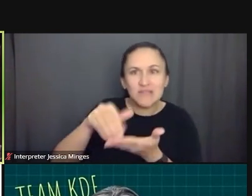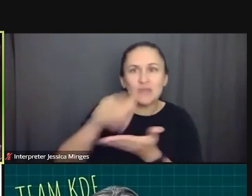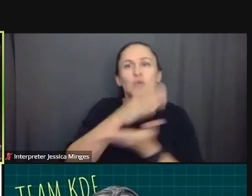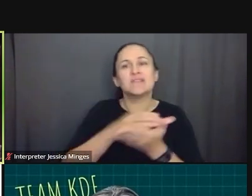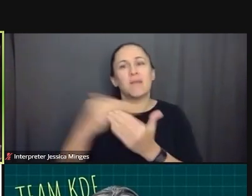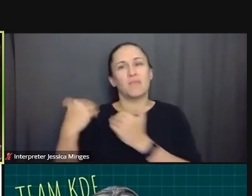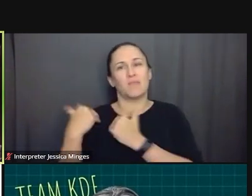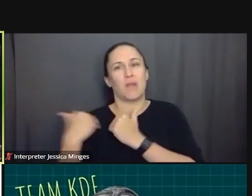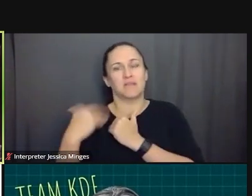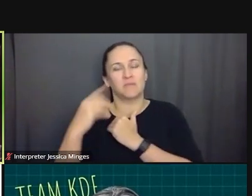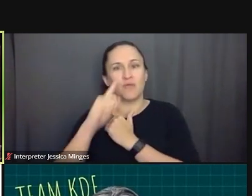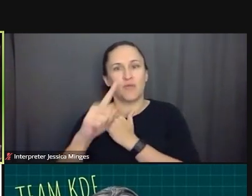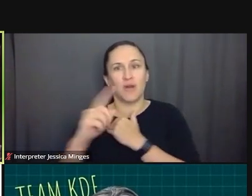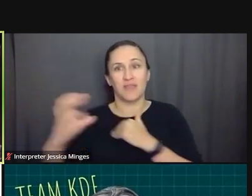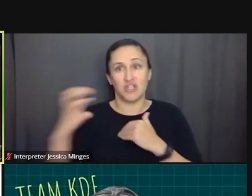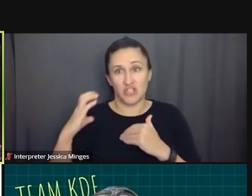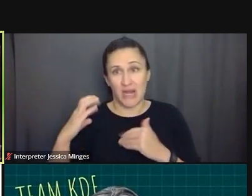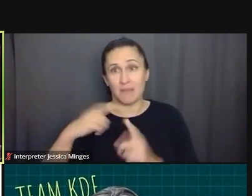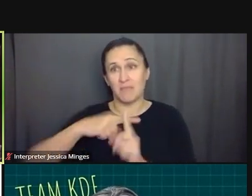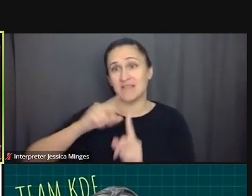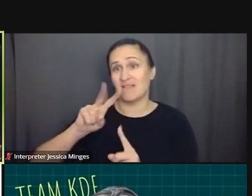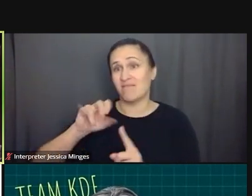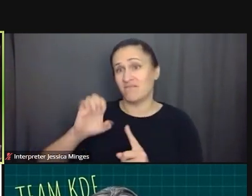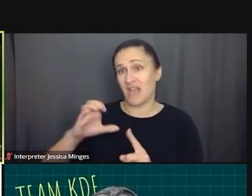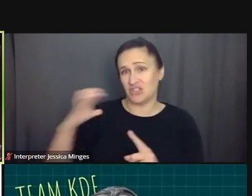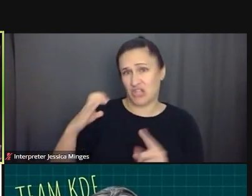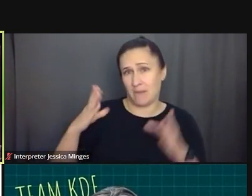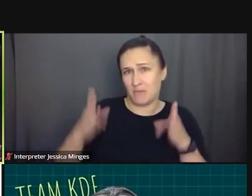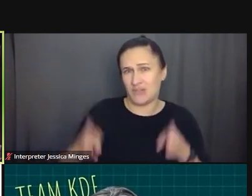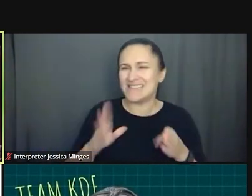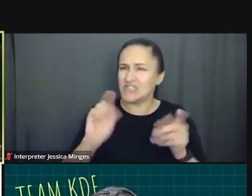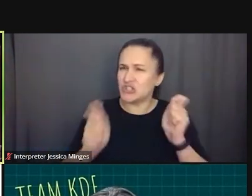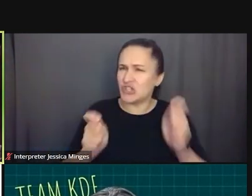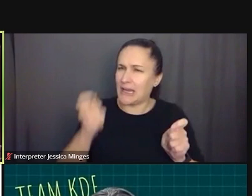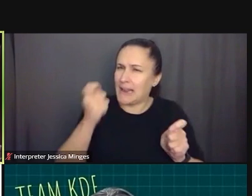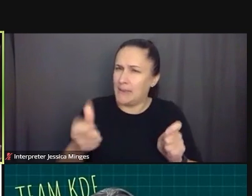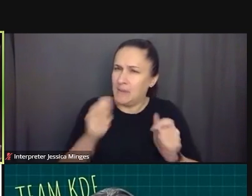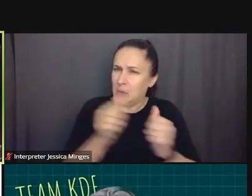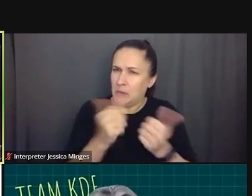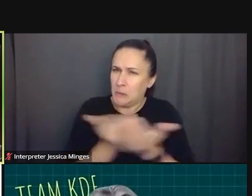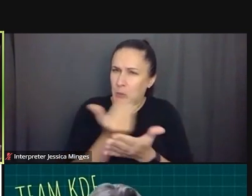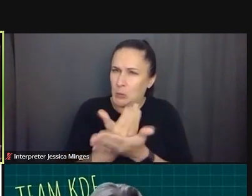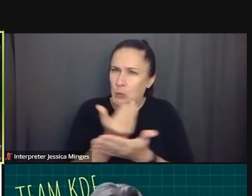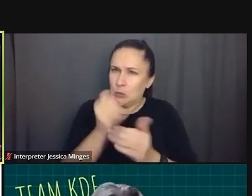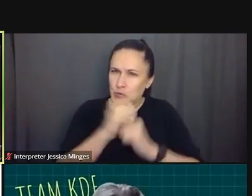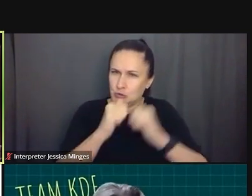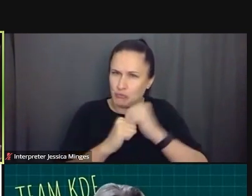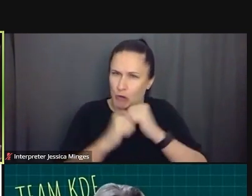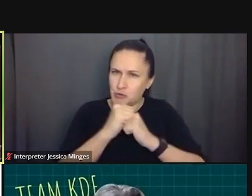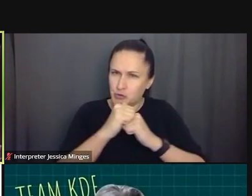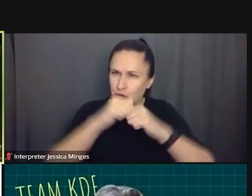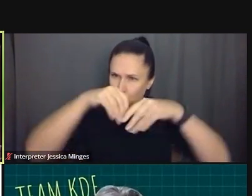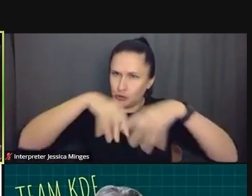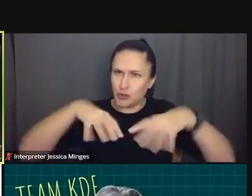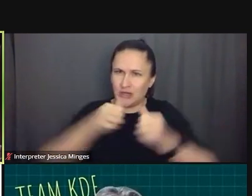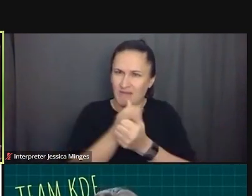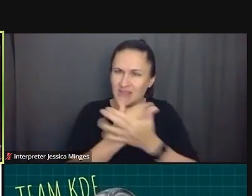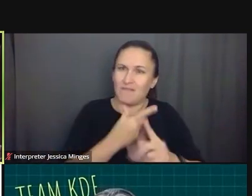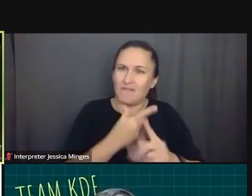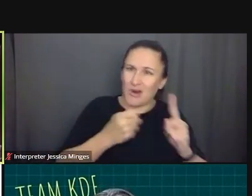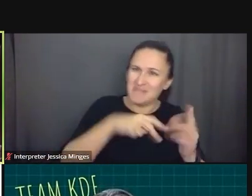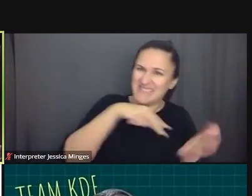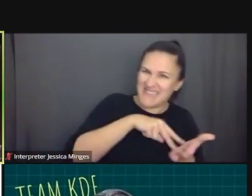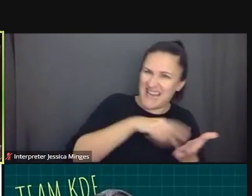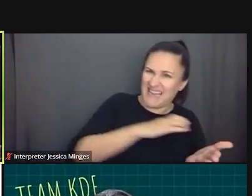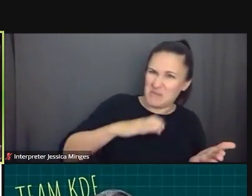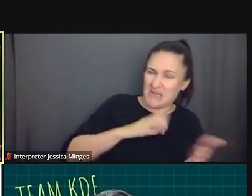responsibility of the chair and vice chair is changing a little bit with this new structure and sort of changing from standing committee to